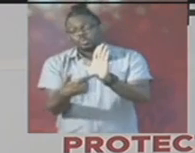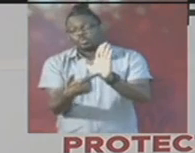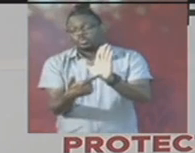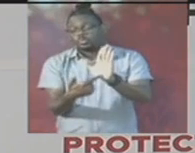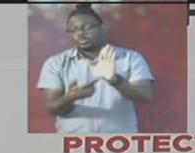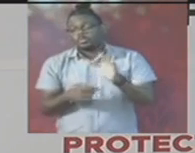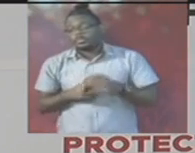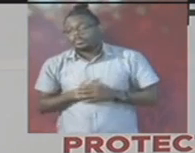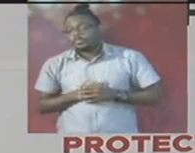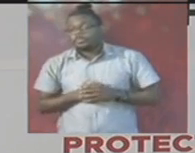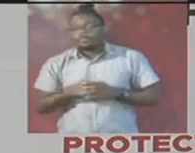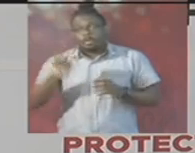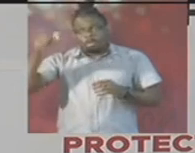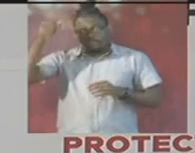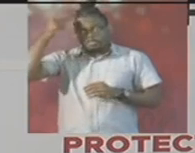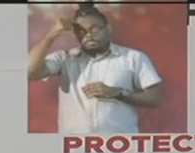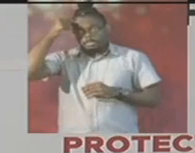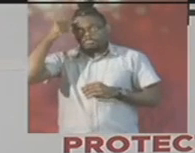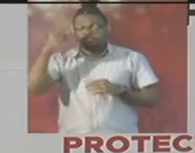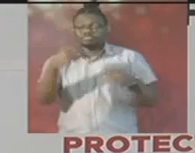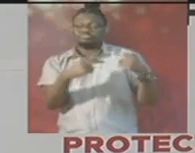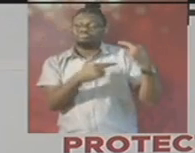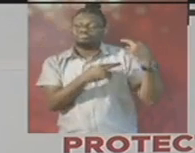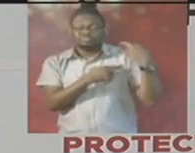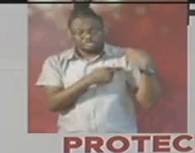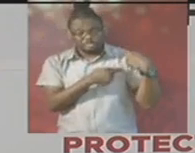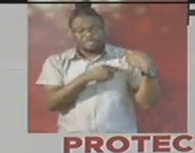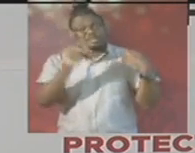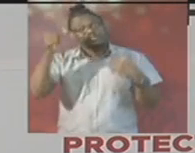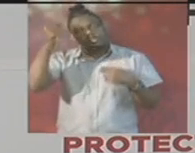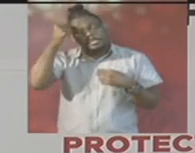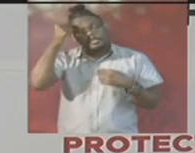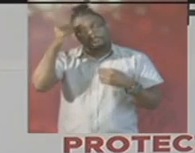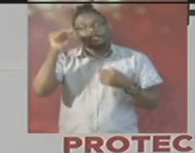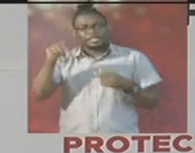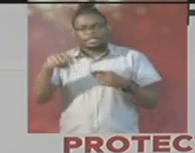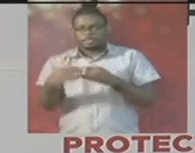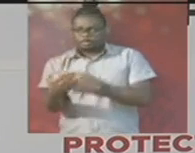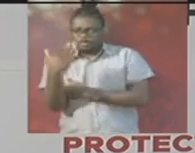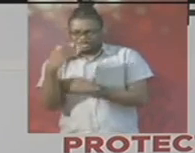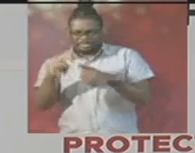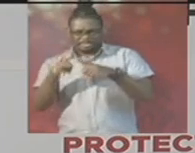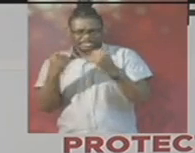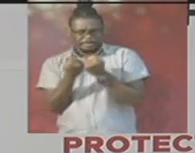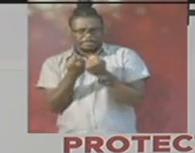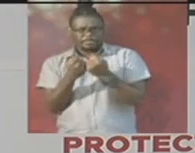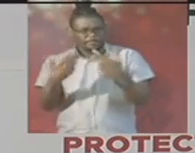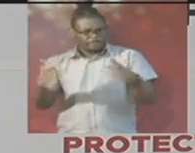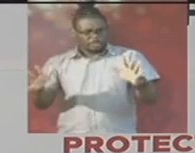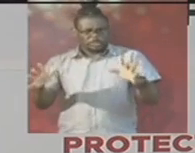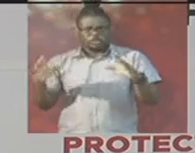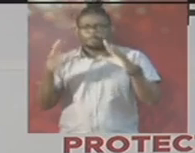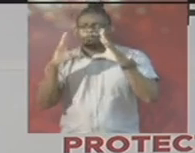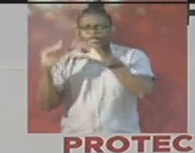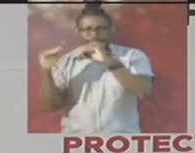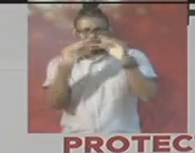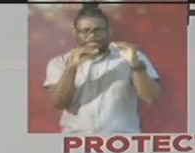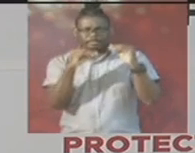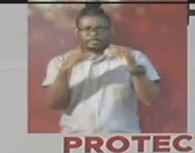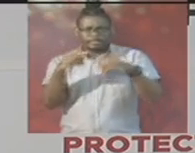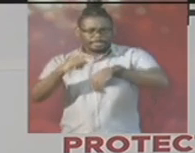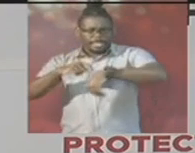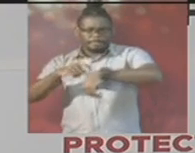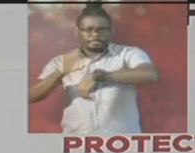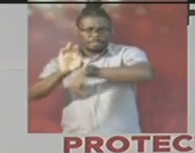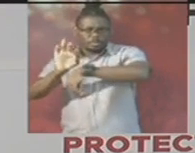this morning, the team would have met, led by the Honorable Prime Minister this morning at 9 a.m.